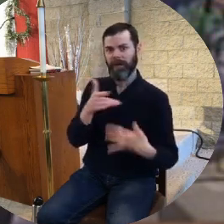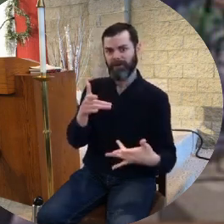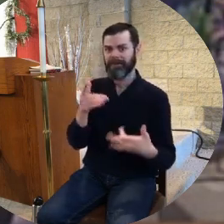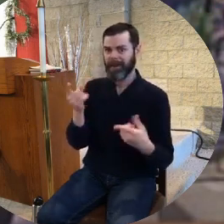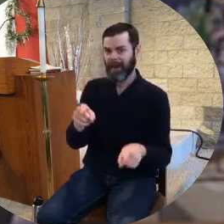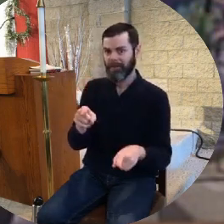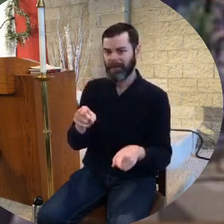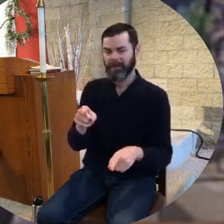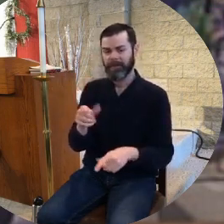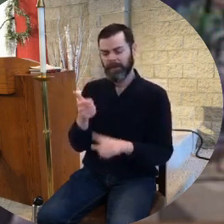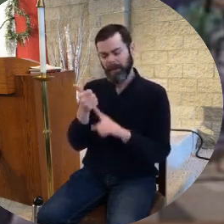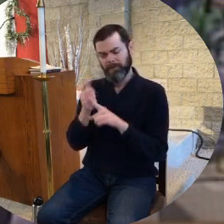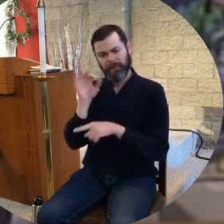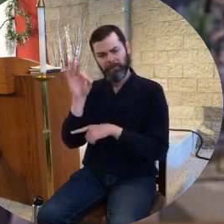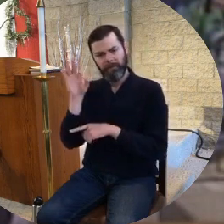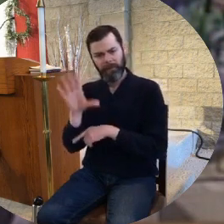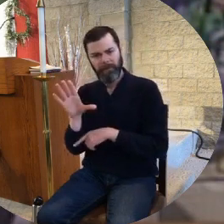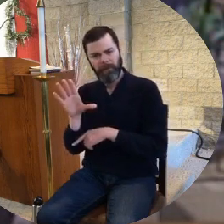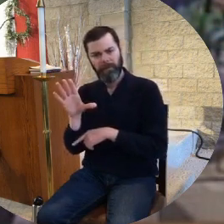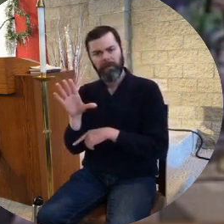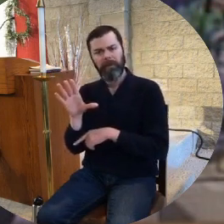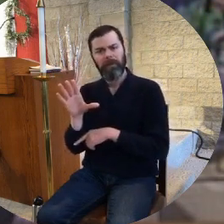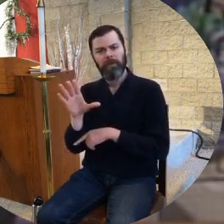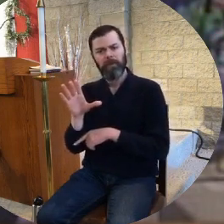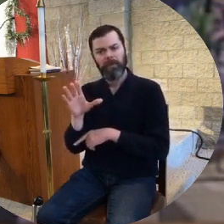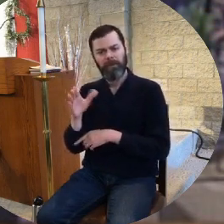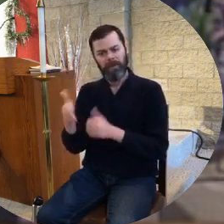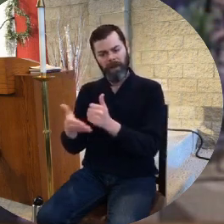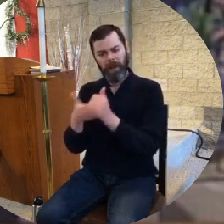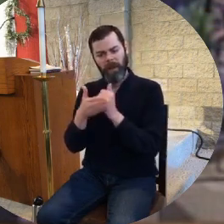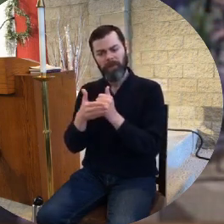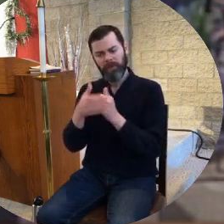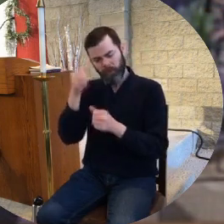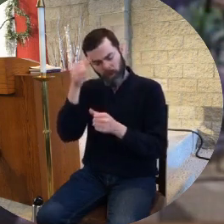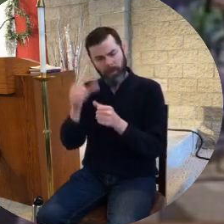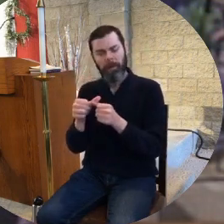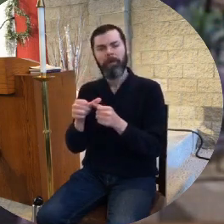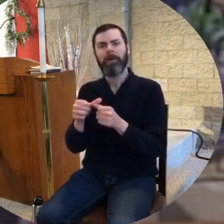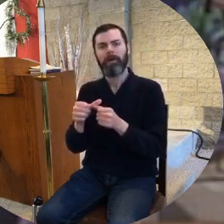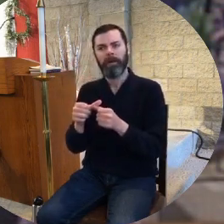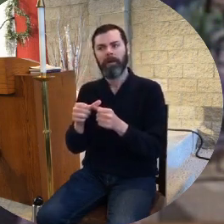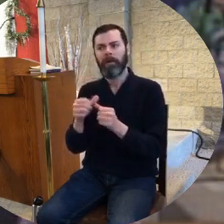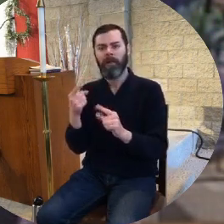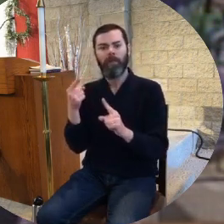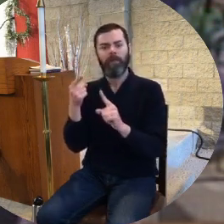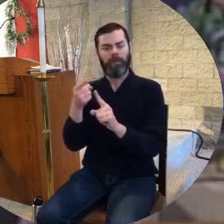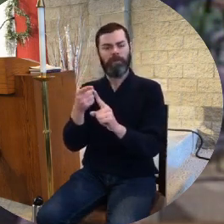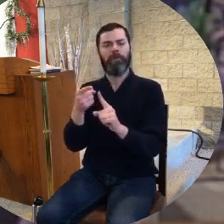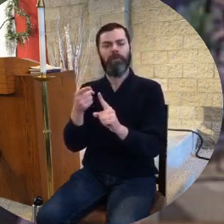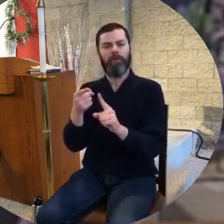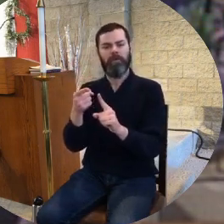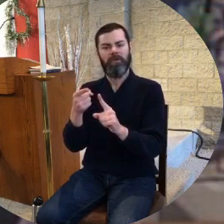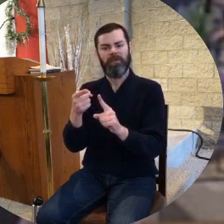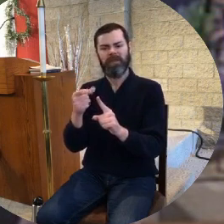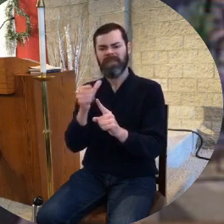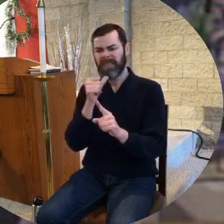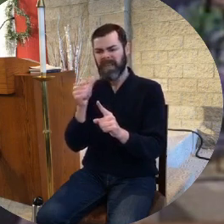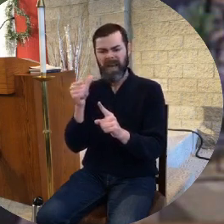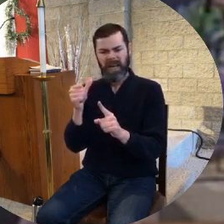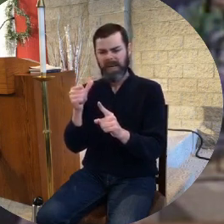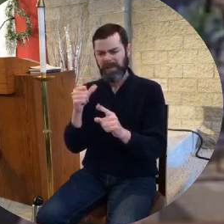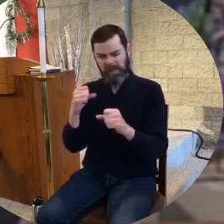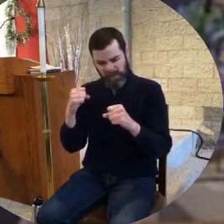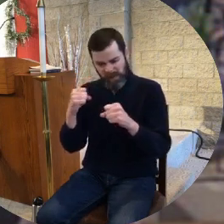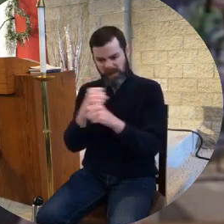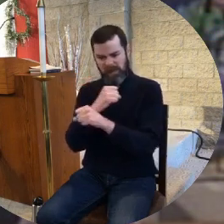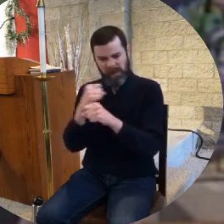And he would always call us back to a higher place, a higher purpose in our life, and always call us back to principle in